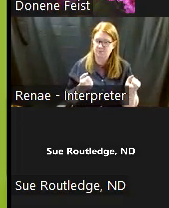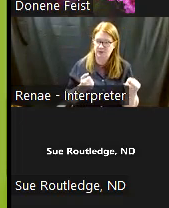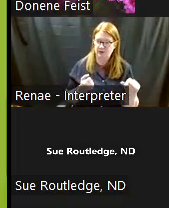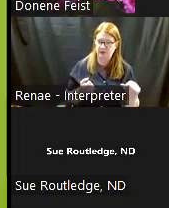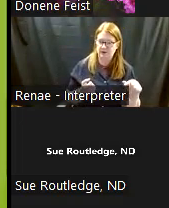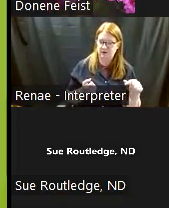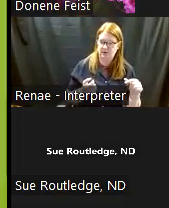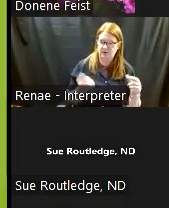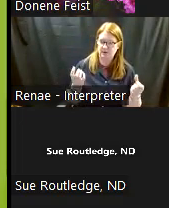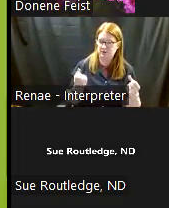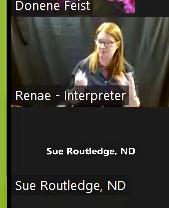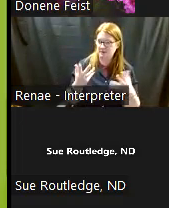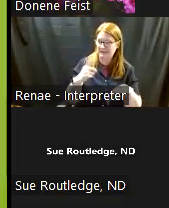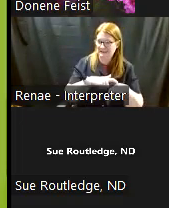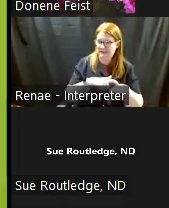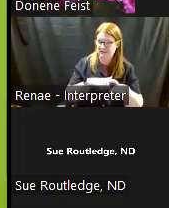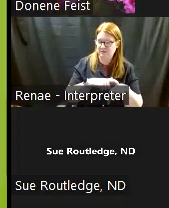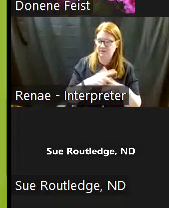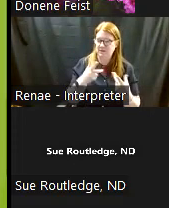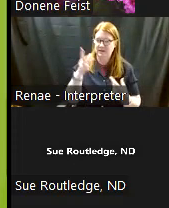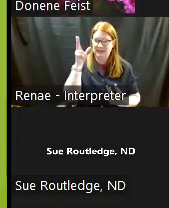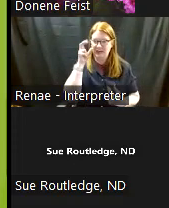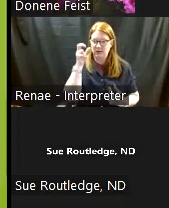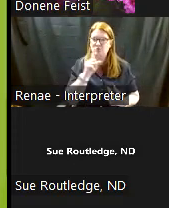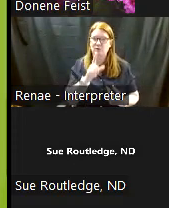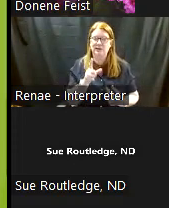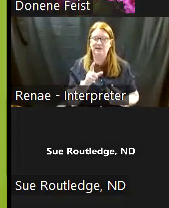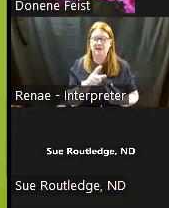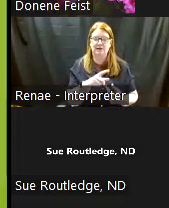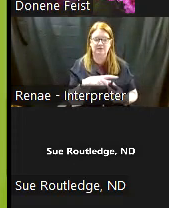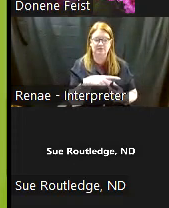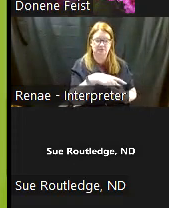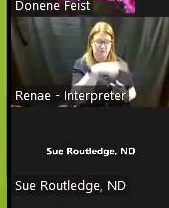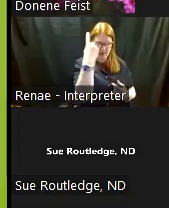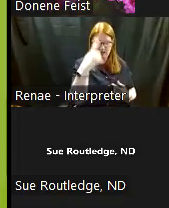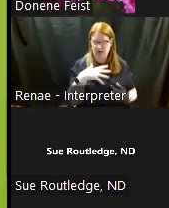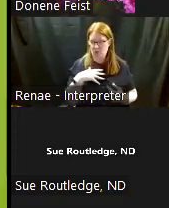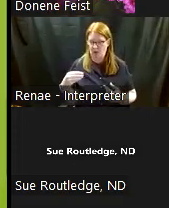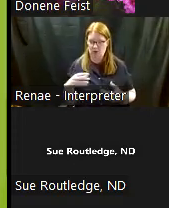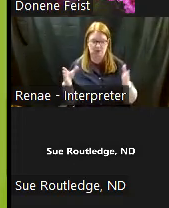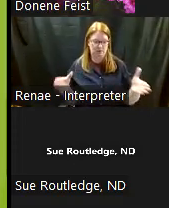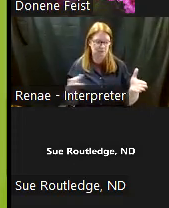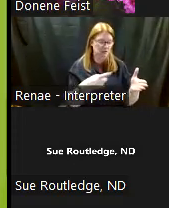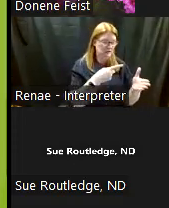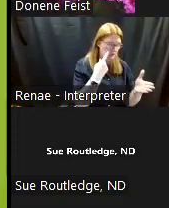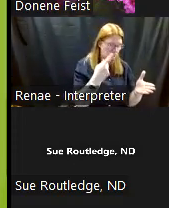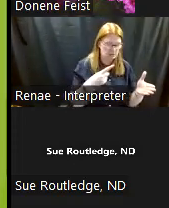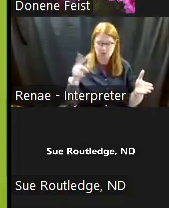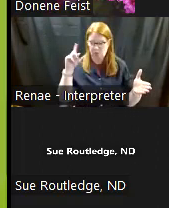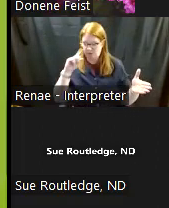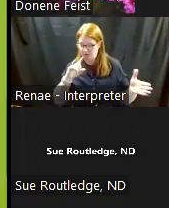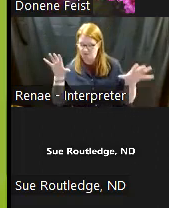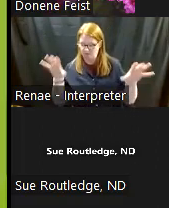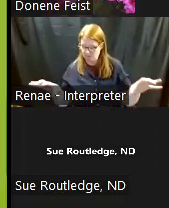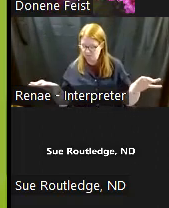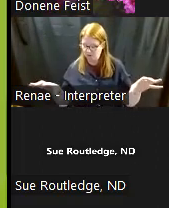times people think hearing is like black and white, like you're either hearing or you're not. And there's just like this whole entire gray area.